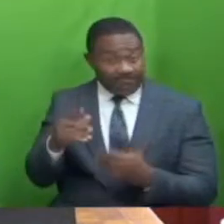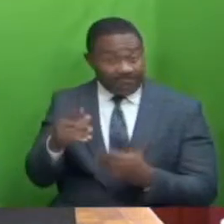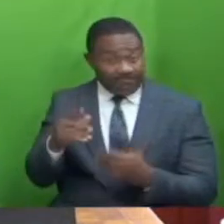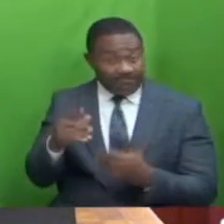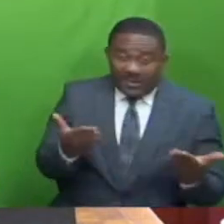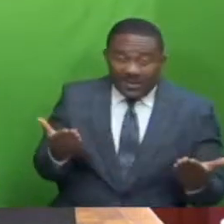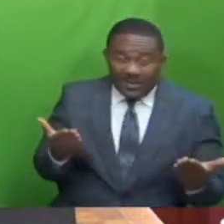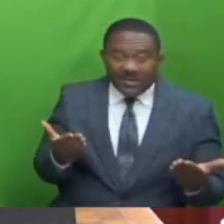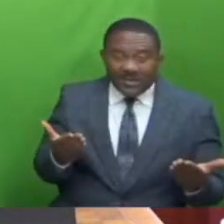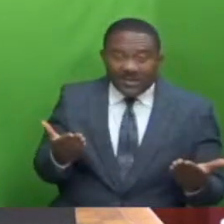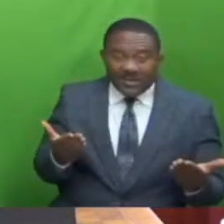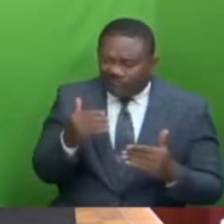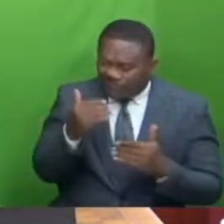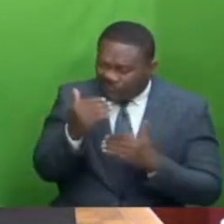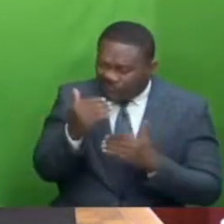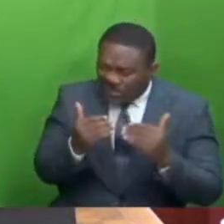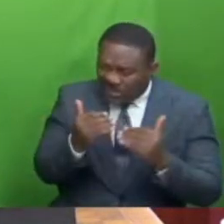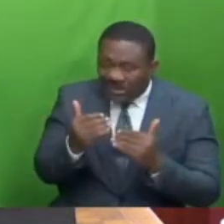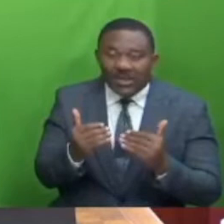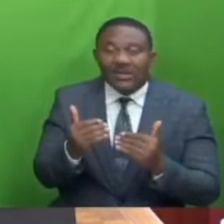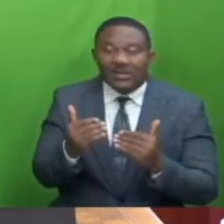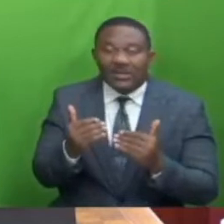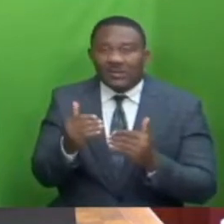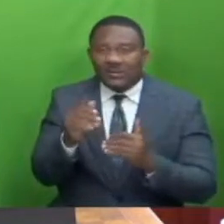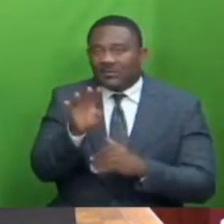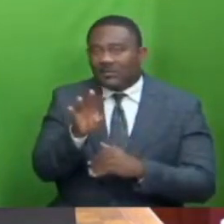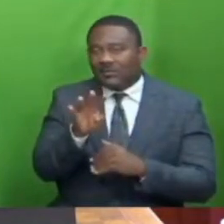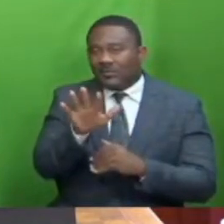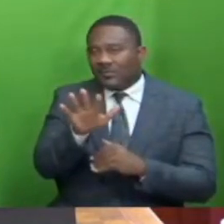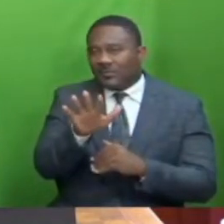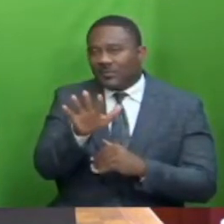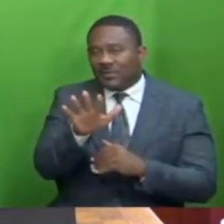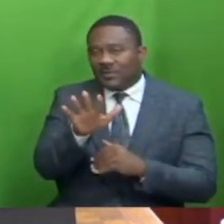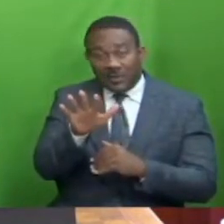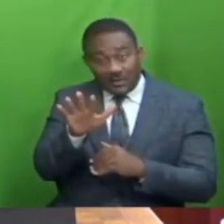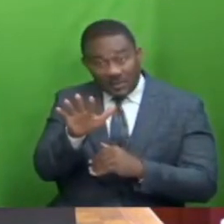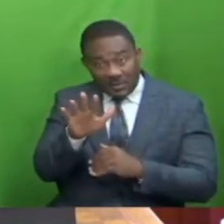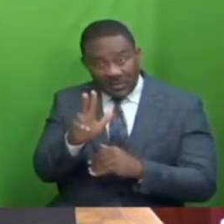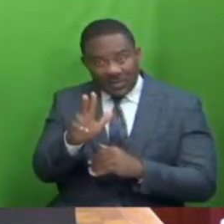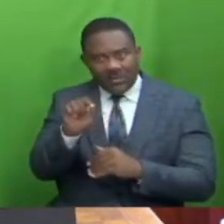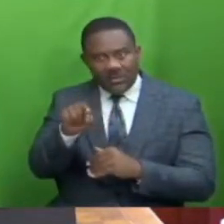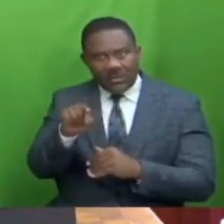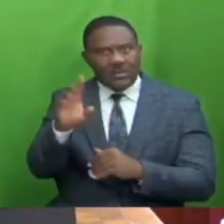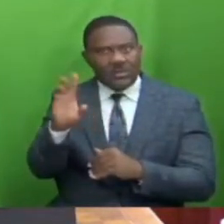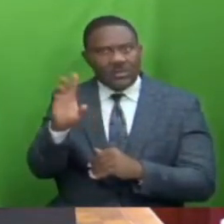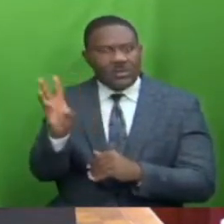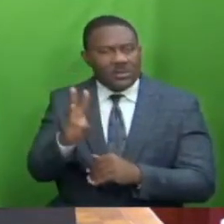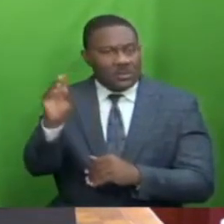trended downwards from 53.6% in January 2023 to